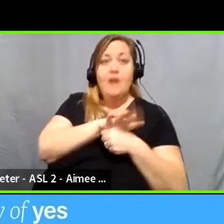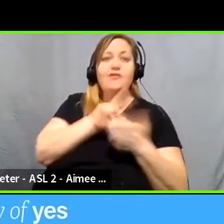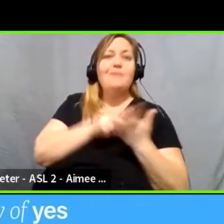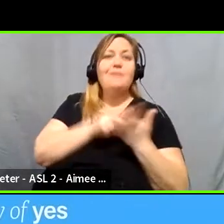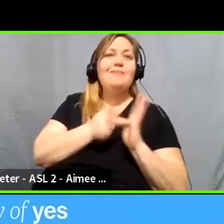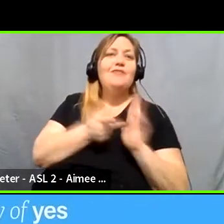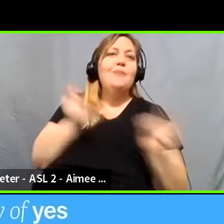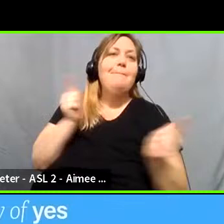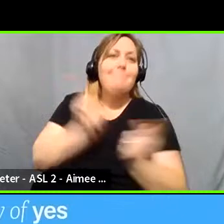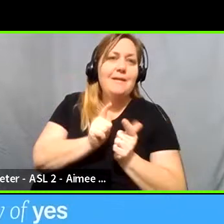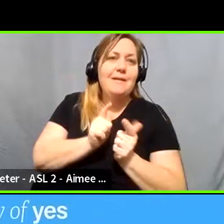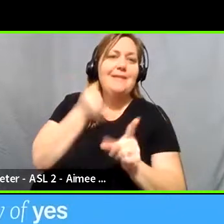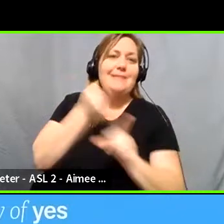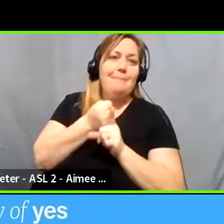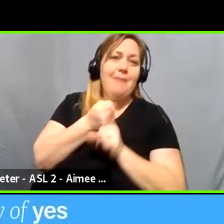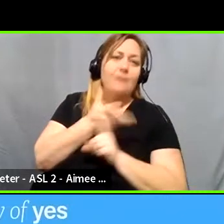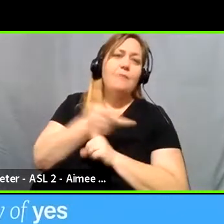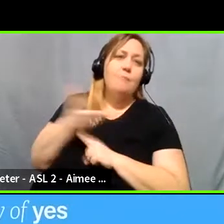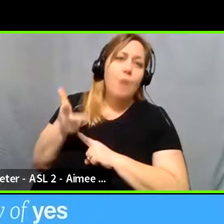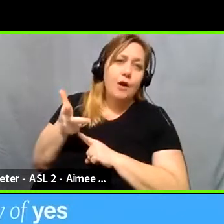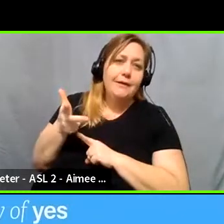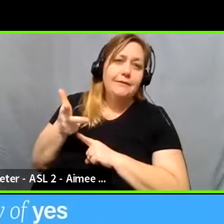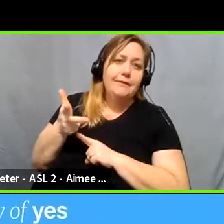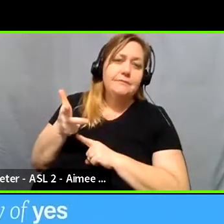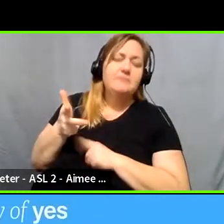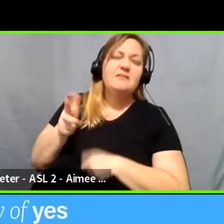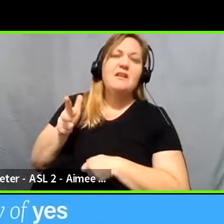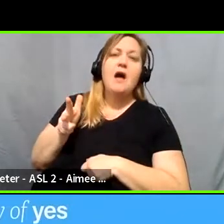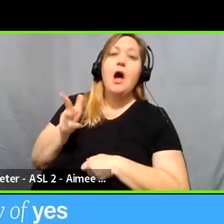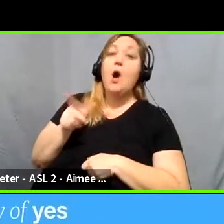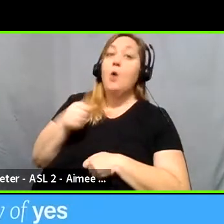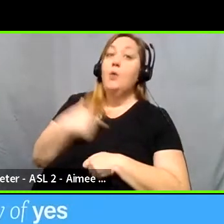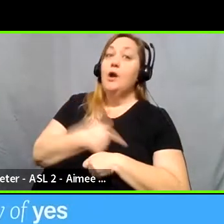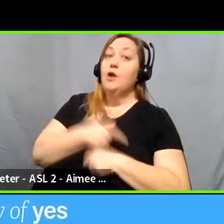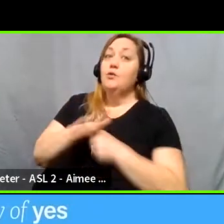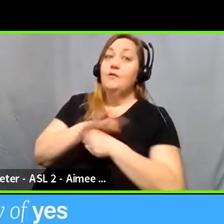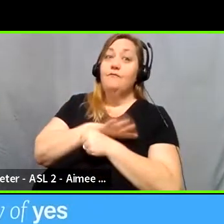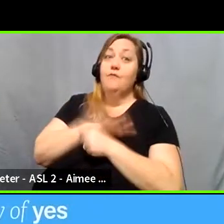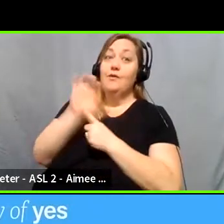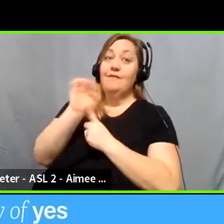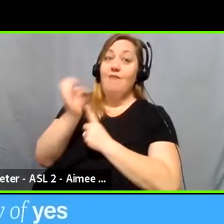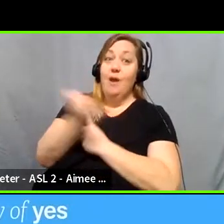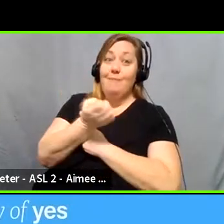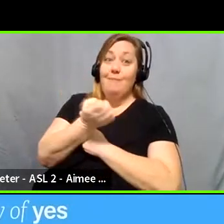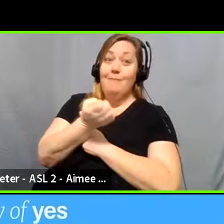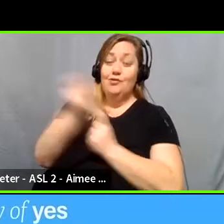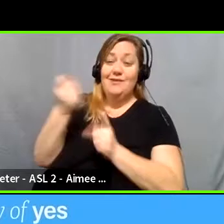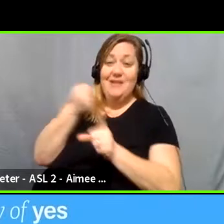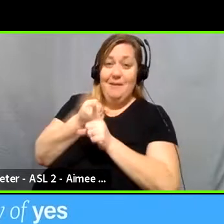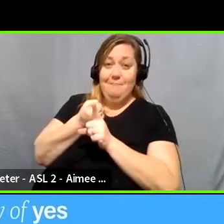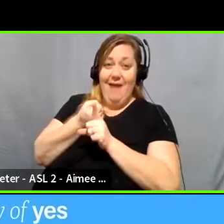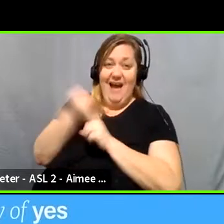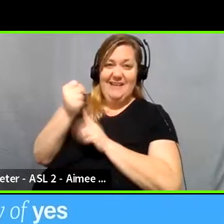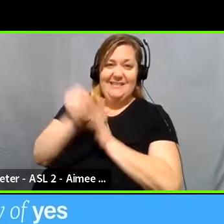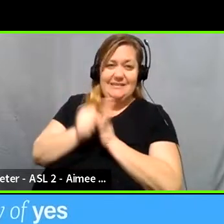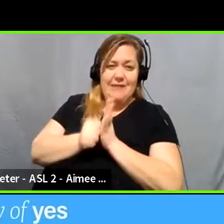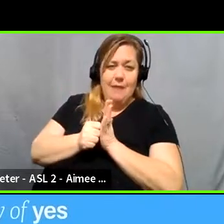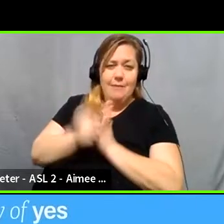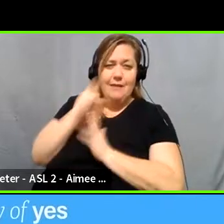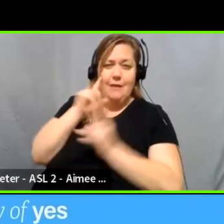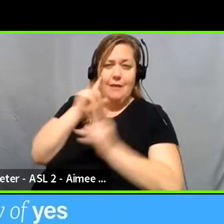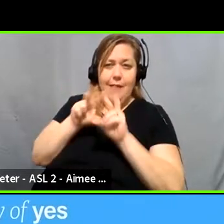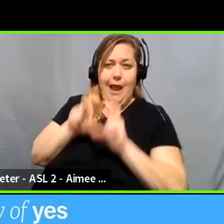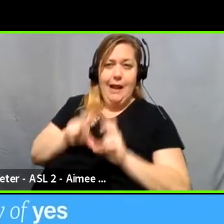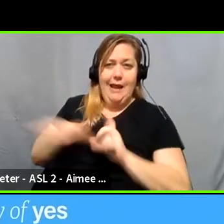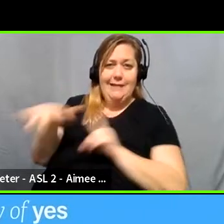minimize those impacts. As I mentioned earlier, we will be, we are conducting a full environmental impact statement, which will, you know, be analyzing